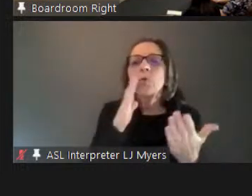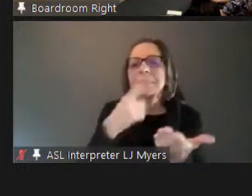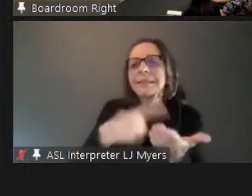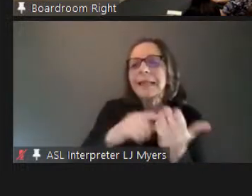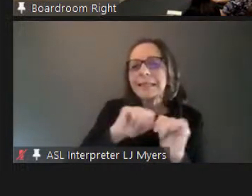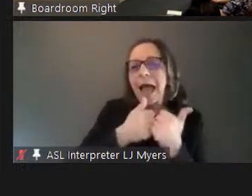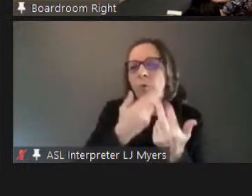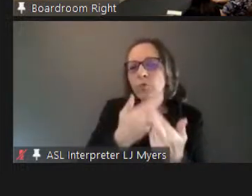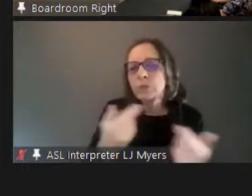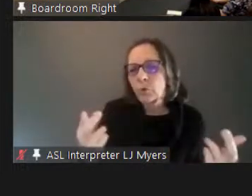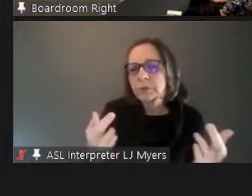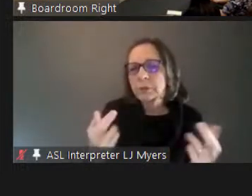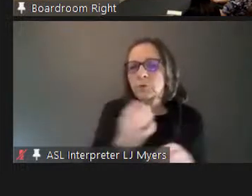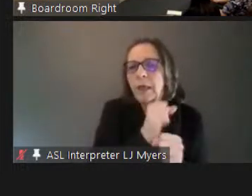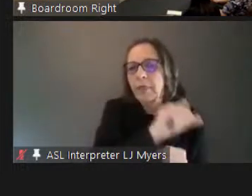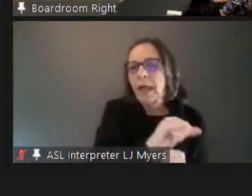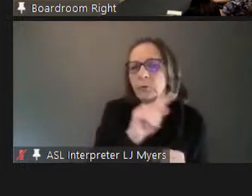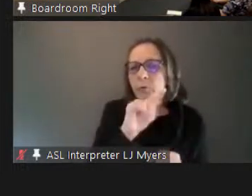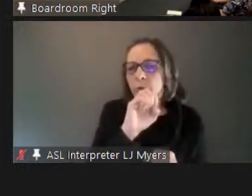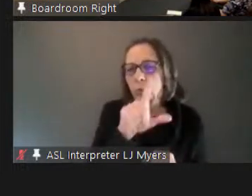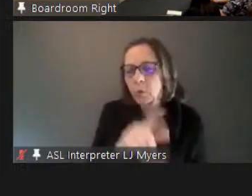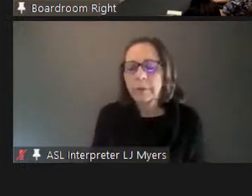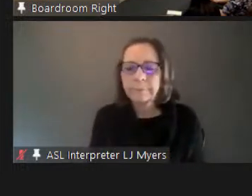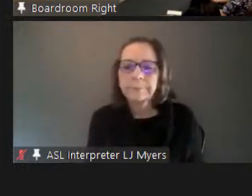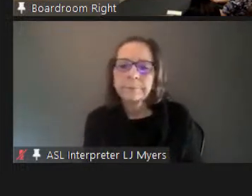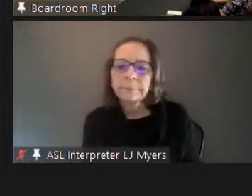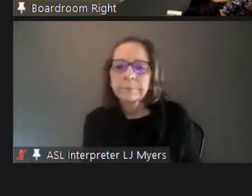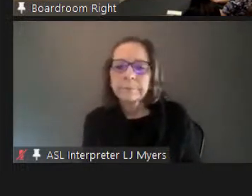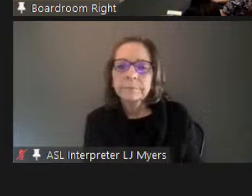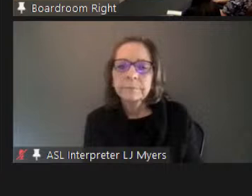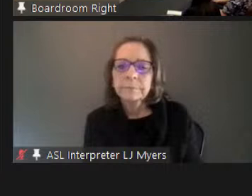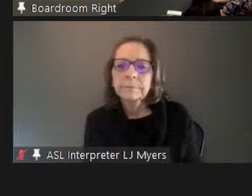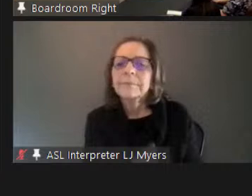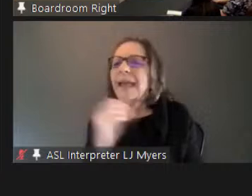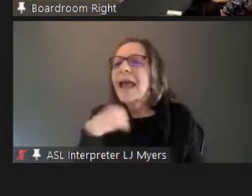thank you. Yeah. I would add just, the beauty of